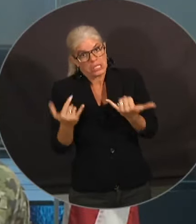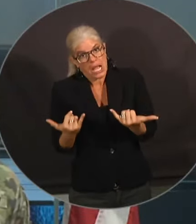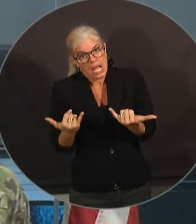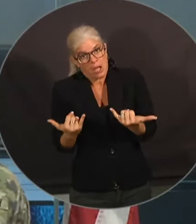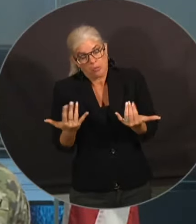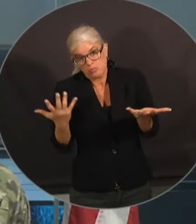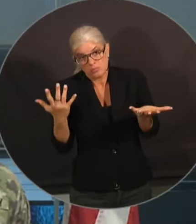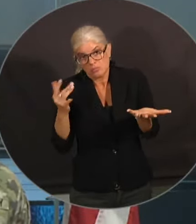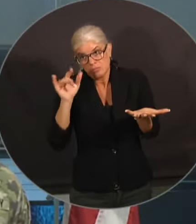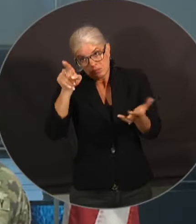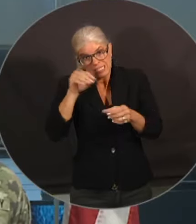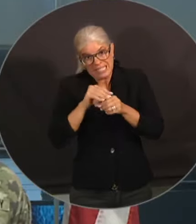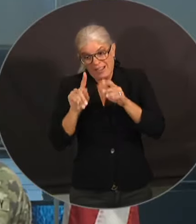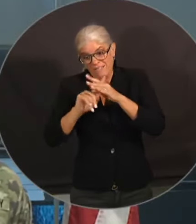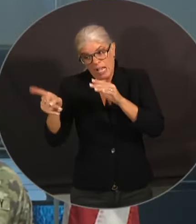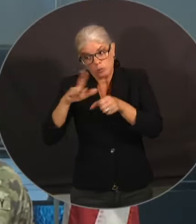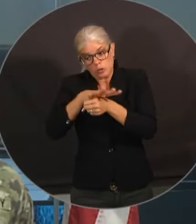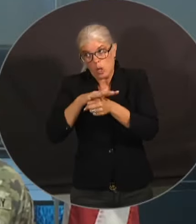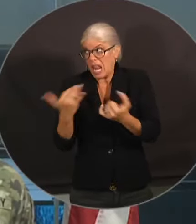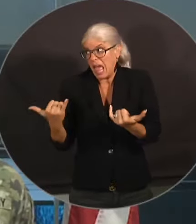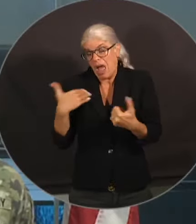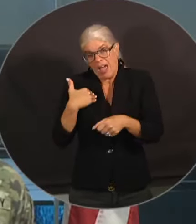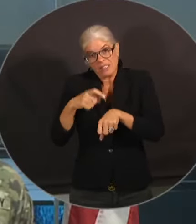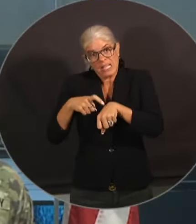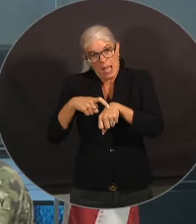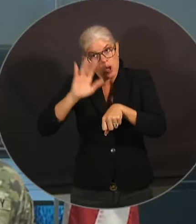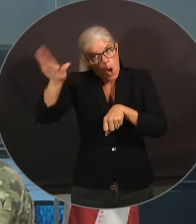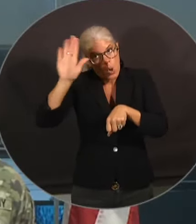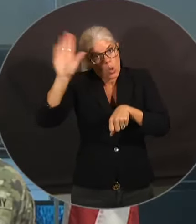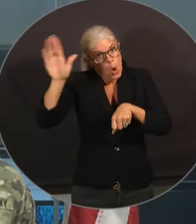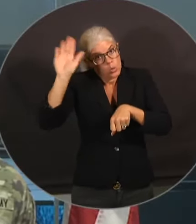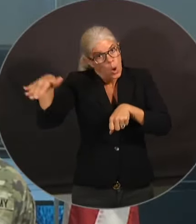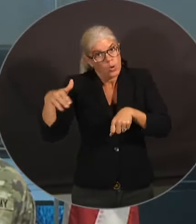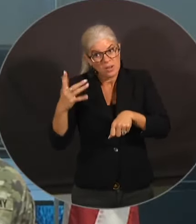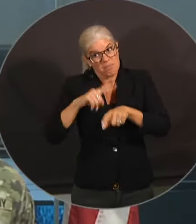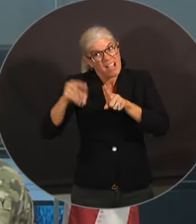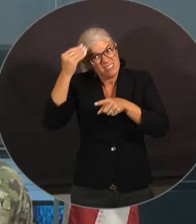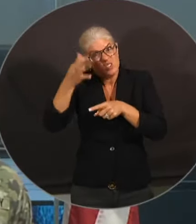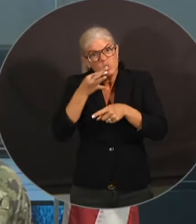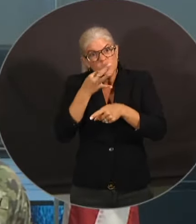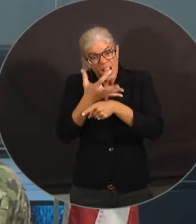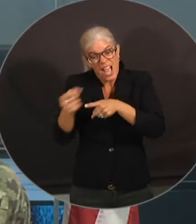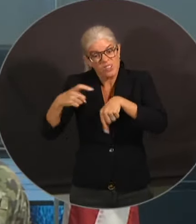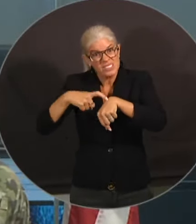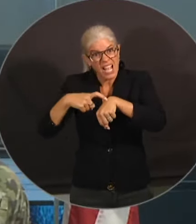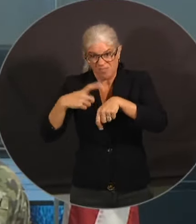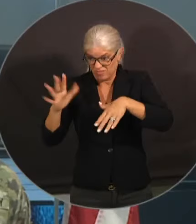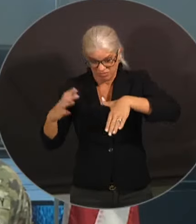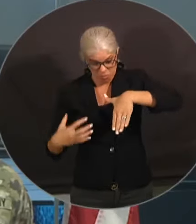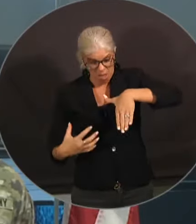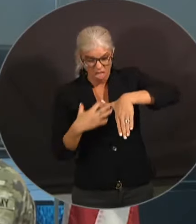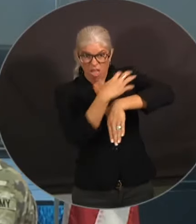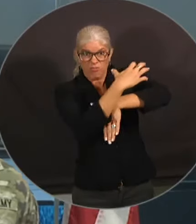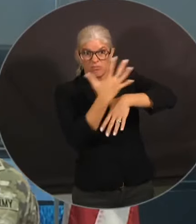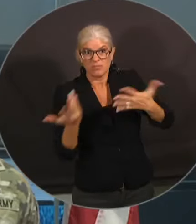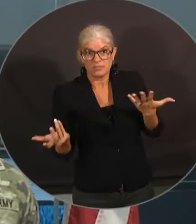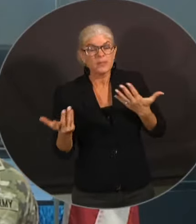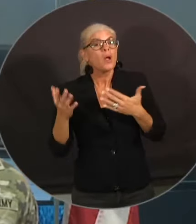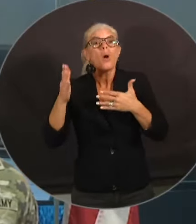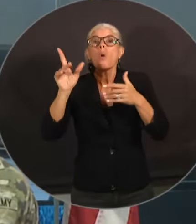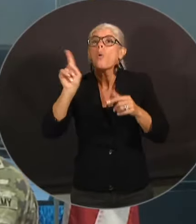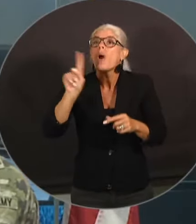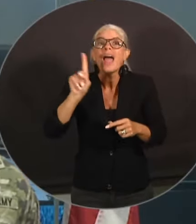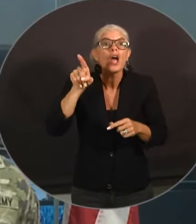have time to execute this plan, but that time is really running out very quickly. Listen to wherever you are in Florida, listen to your